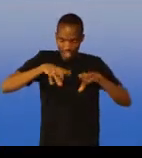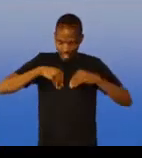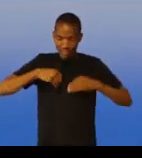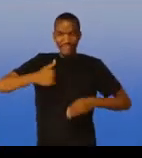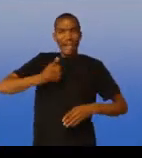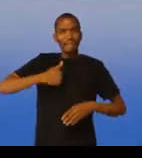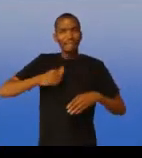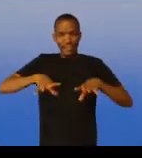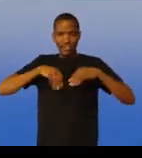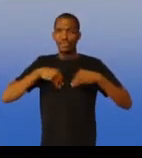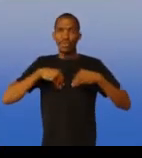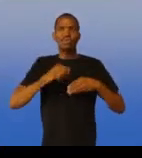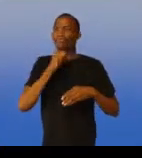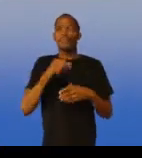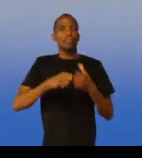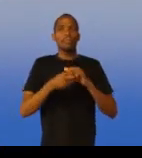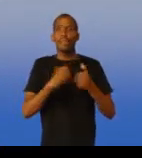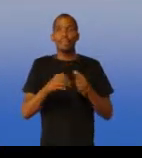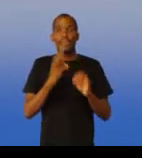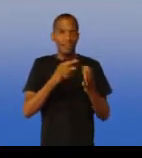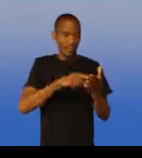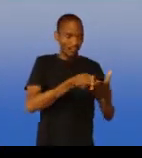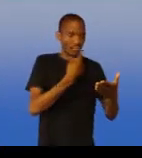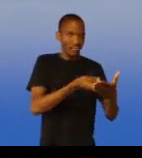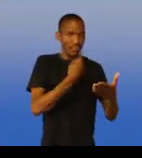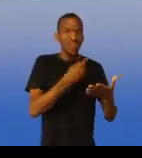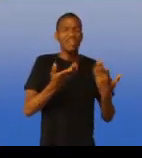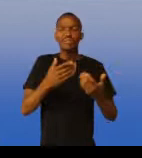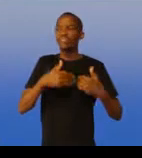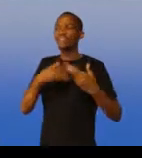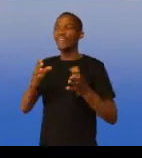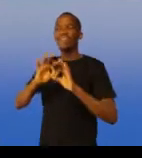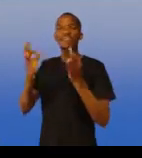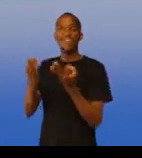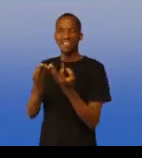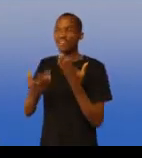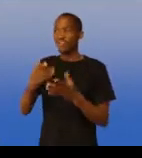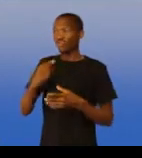you won't have any problem enrolling for treatment and disclosing to your family or somebody close to you.